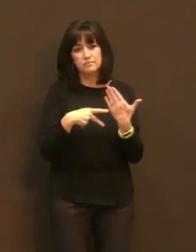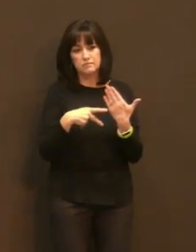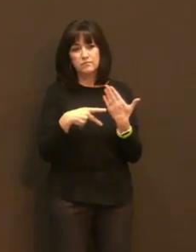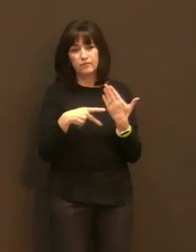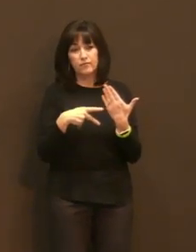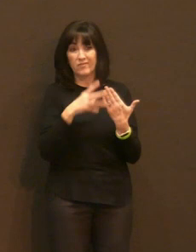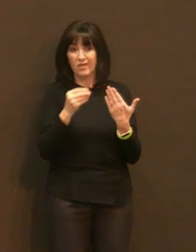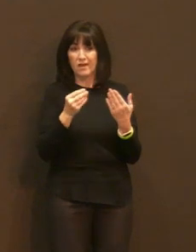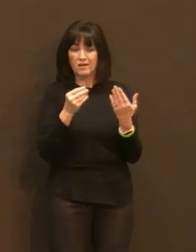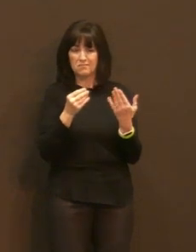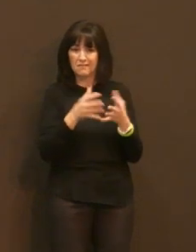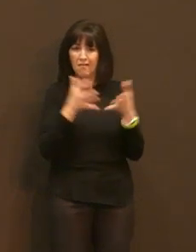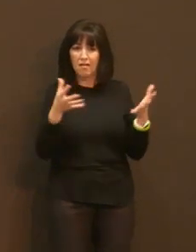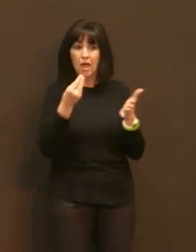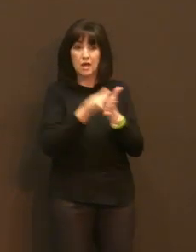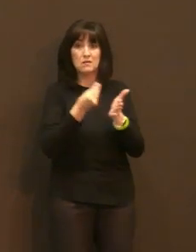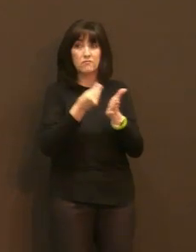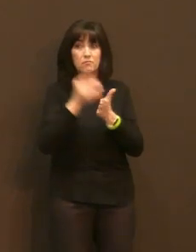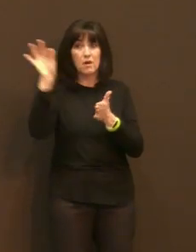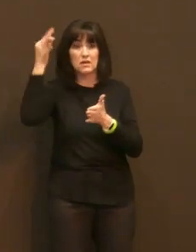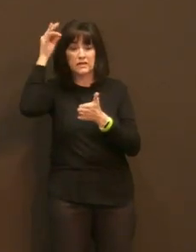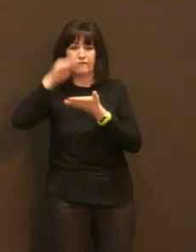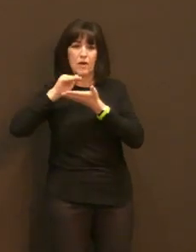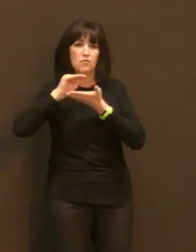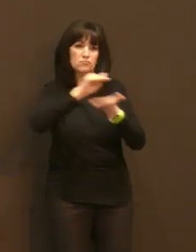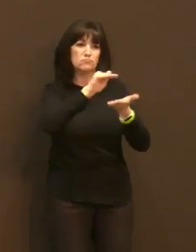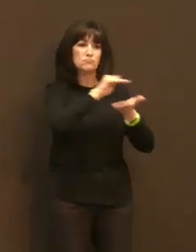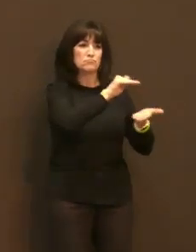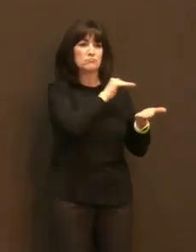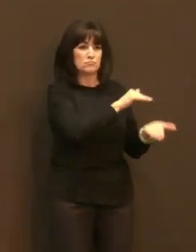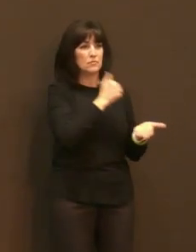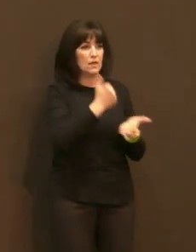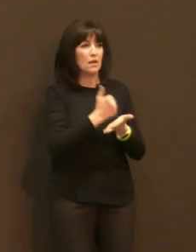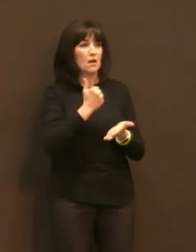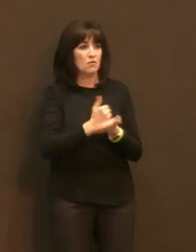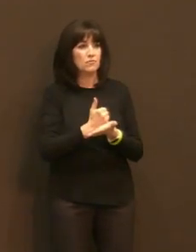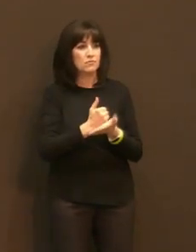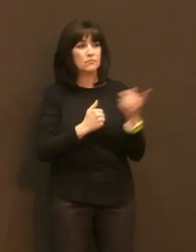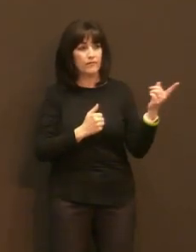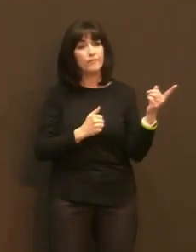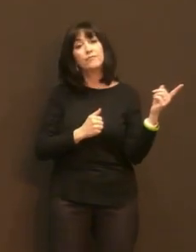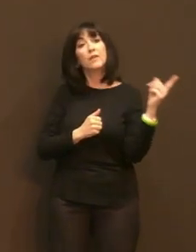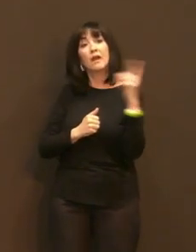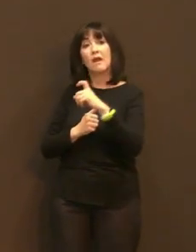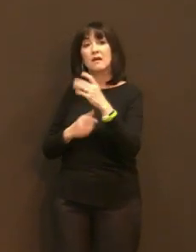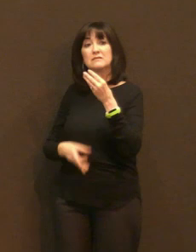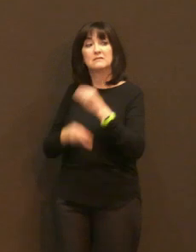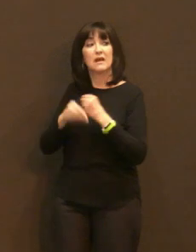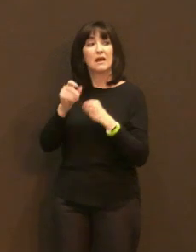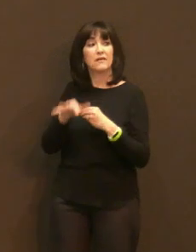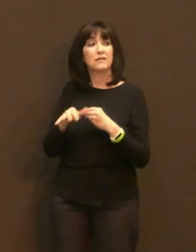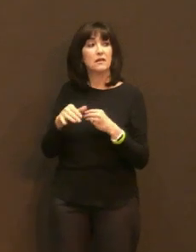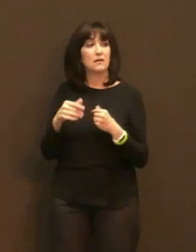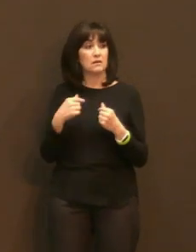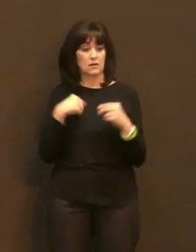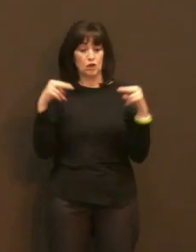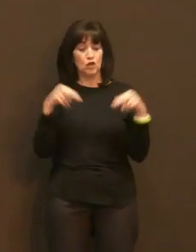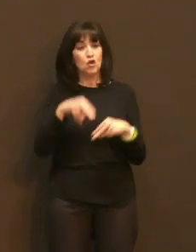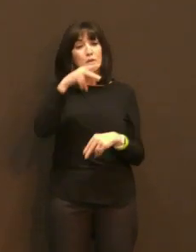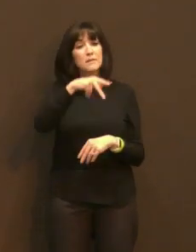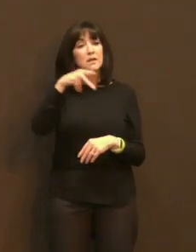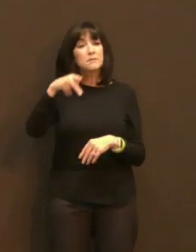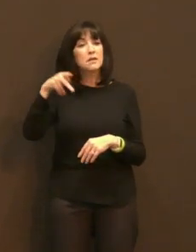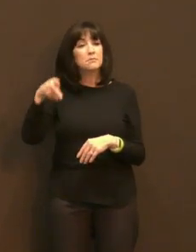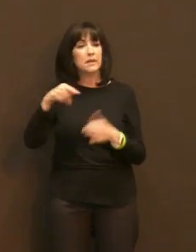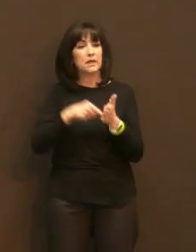dollar number of assistance. Kind of piggybacking on that, specifically looking at the Paycheck Protection Program, that